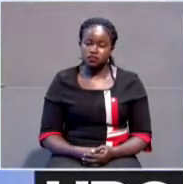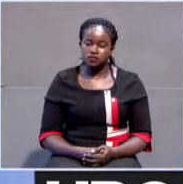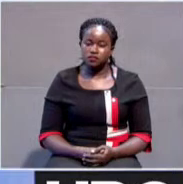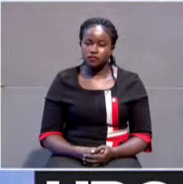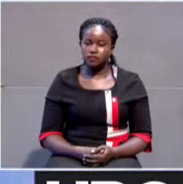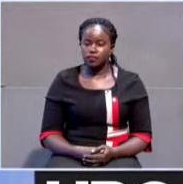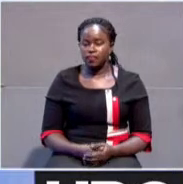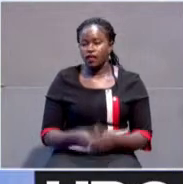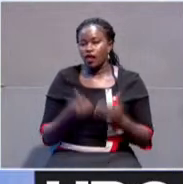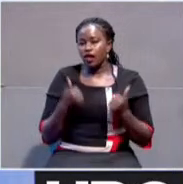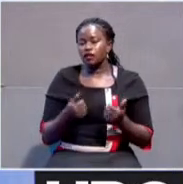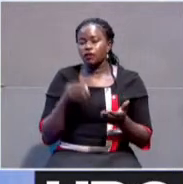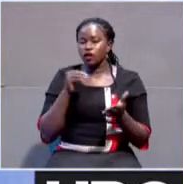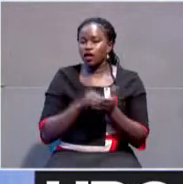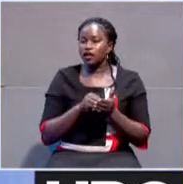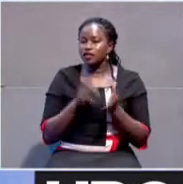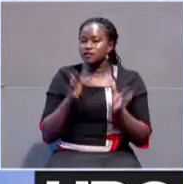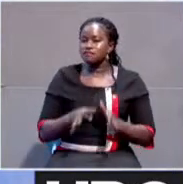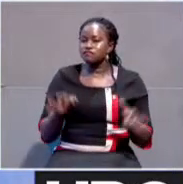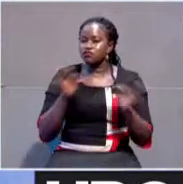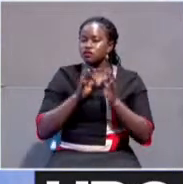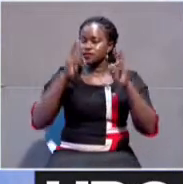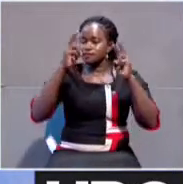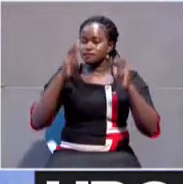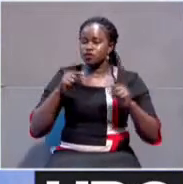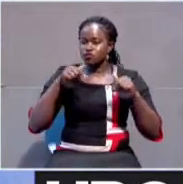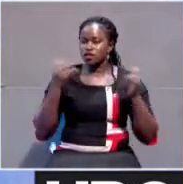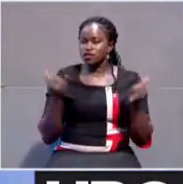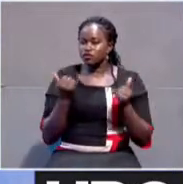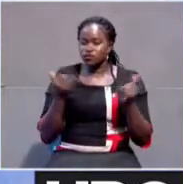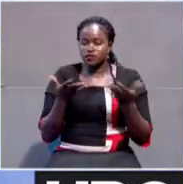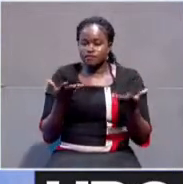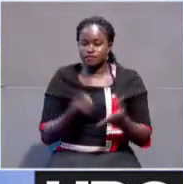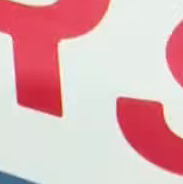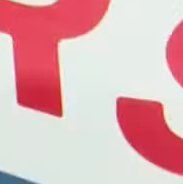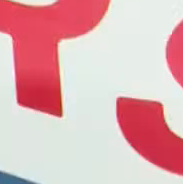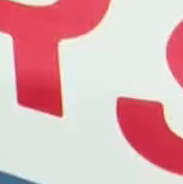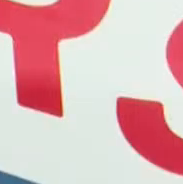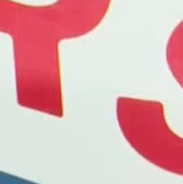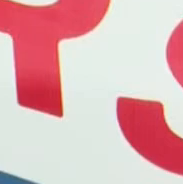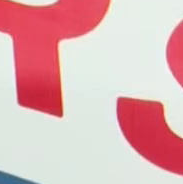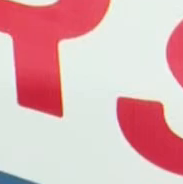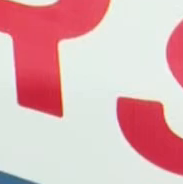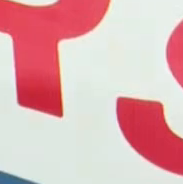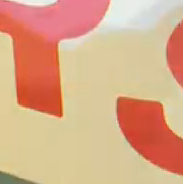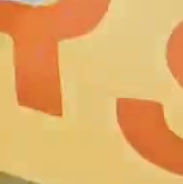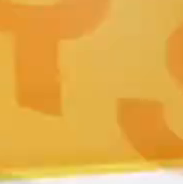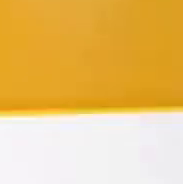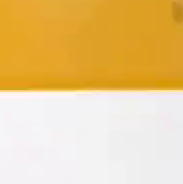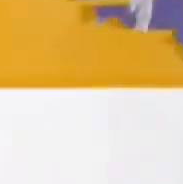With that, let's quickly take a look at the top stories for the night.